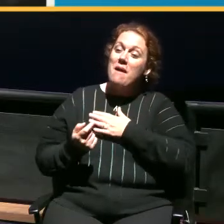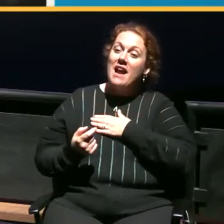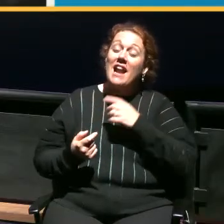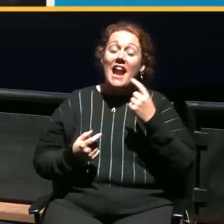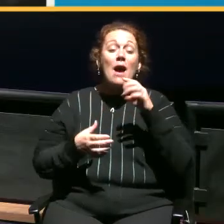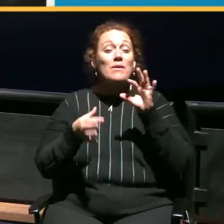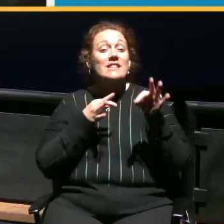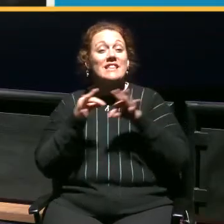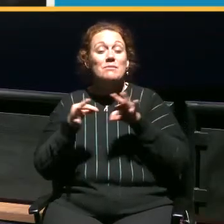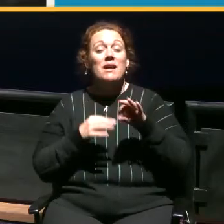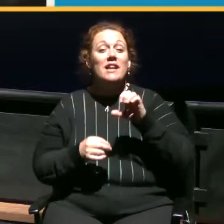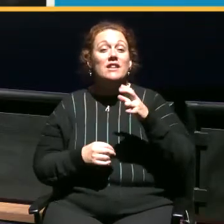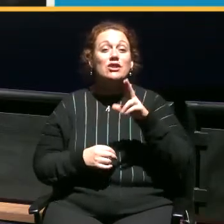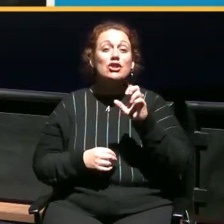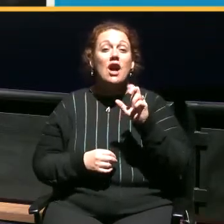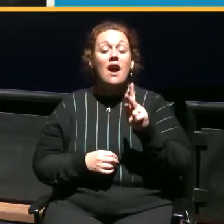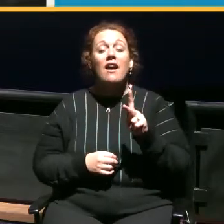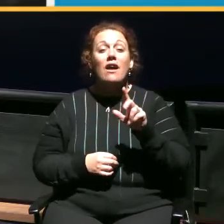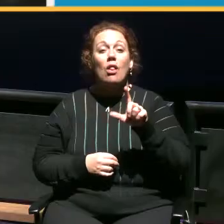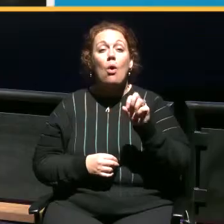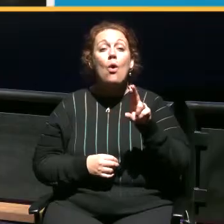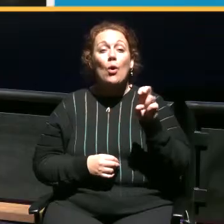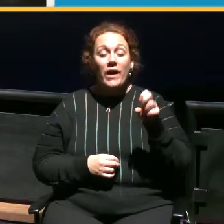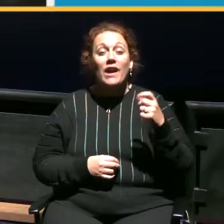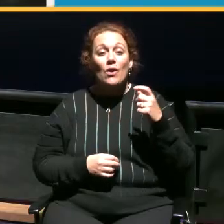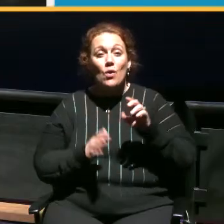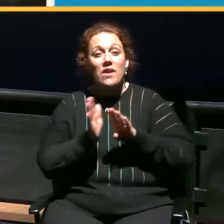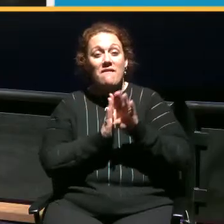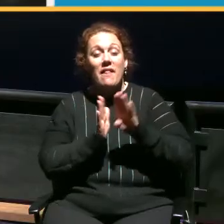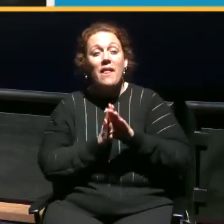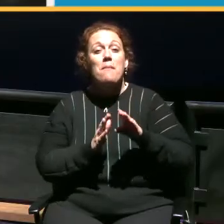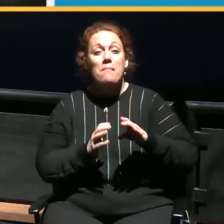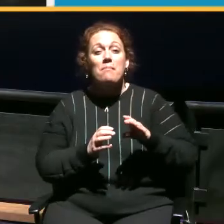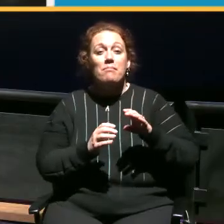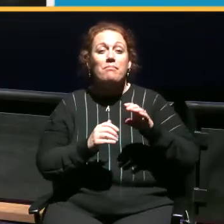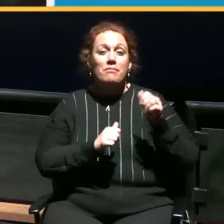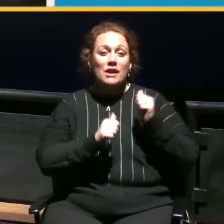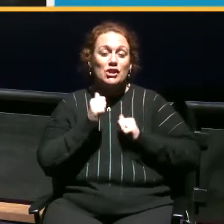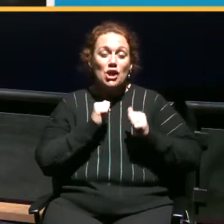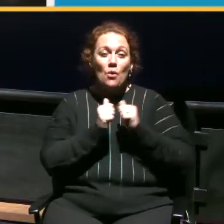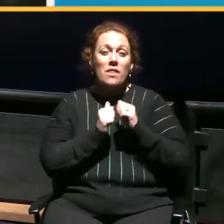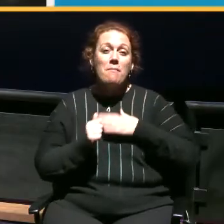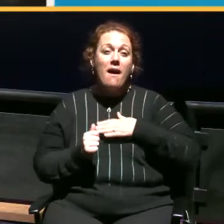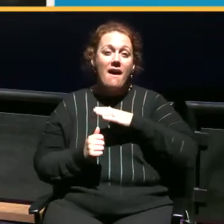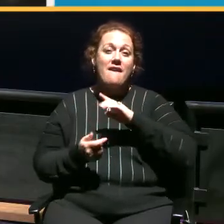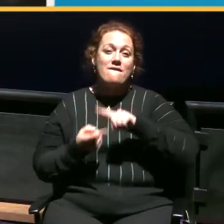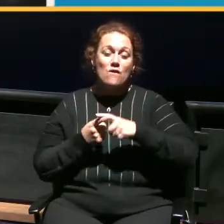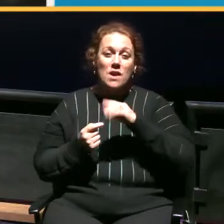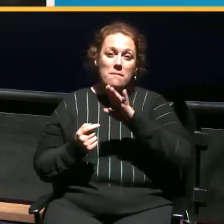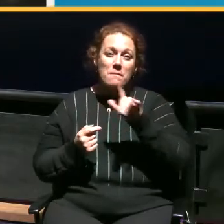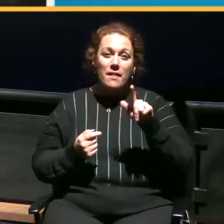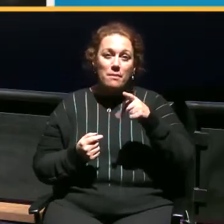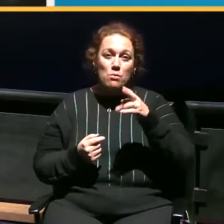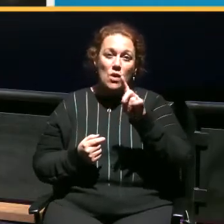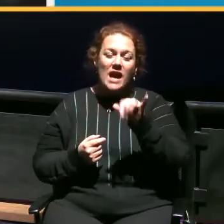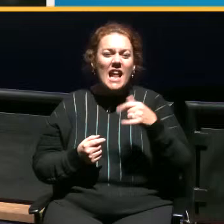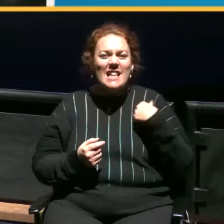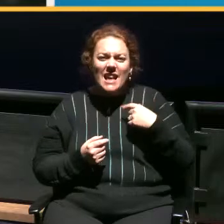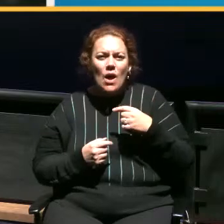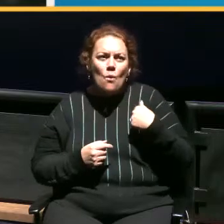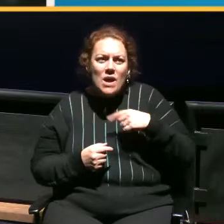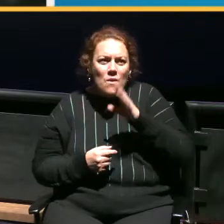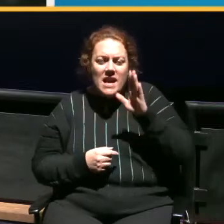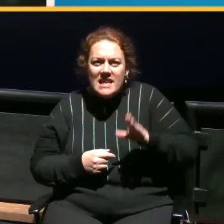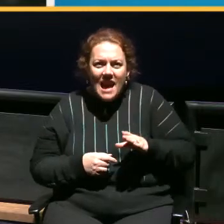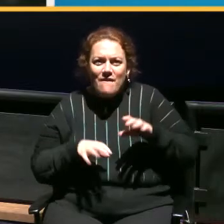Chuck Lorre, who developed the show with my friend Bill Prady, I said, Chuck, we would never do this to a guy because we just brutalize him. We